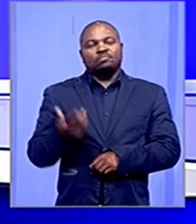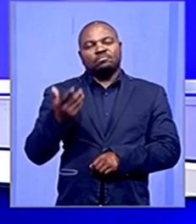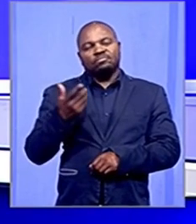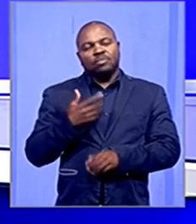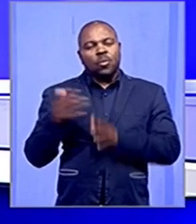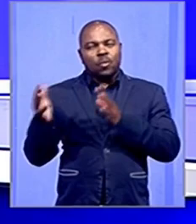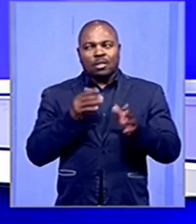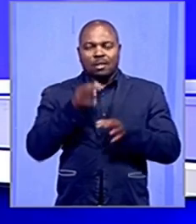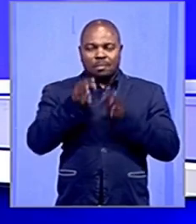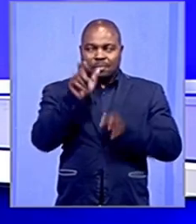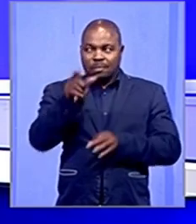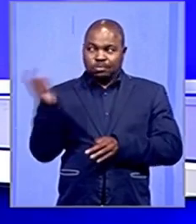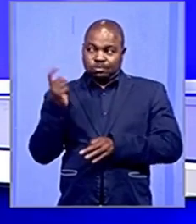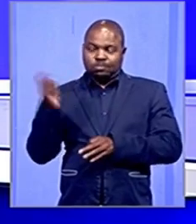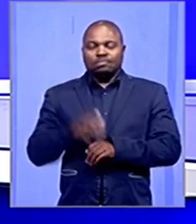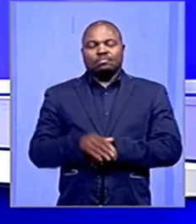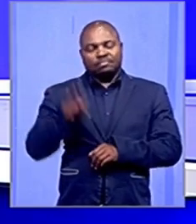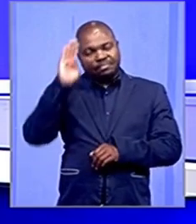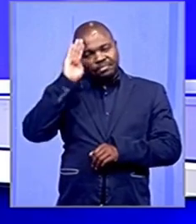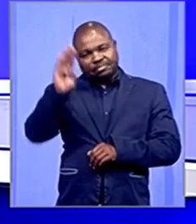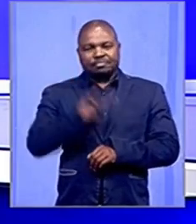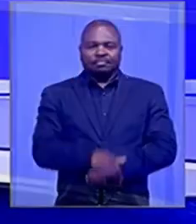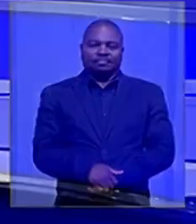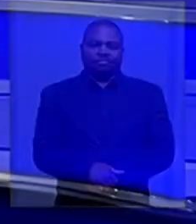ba maemo a le hodimo a yate.